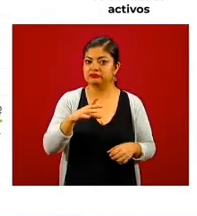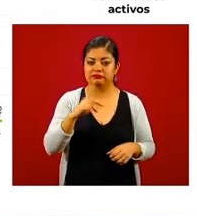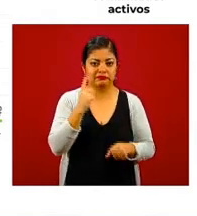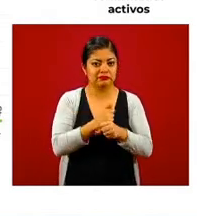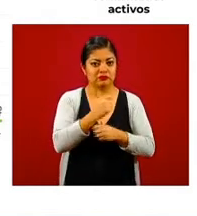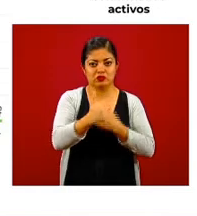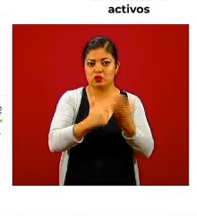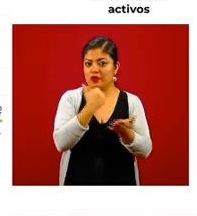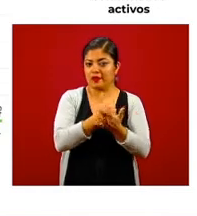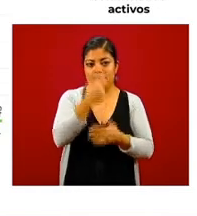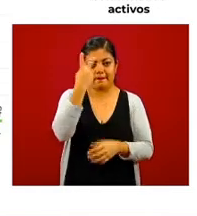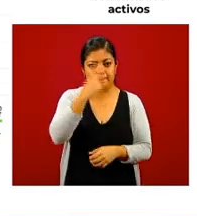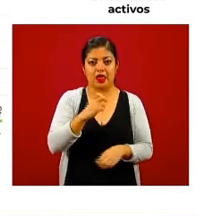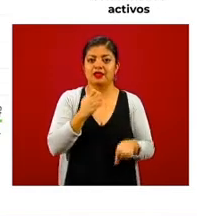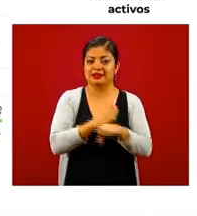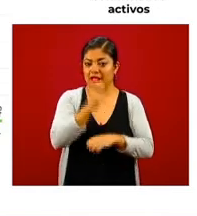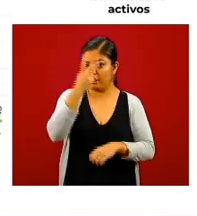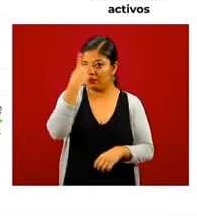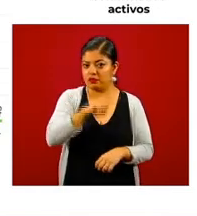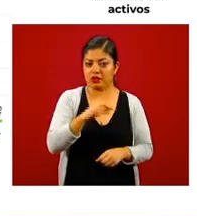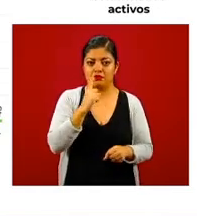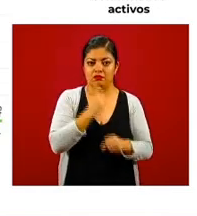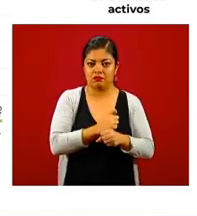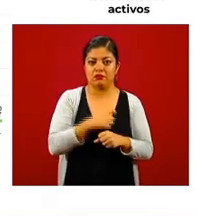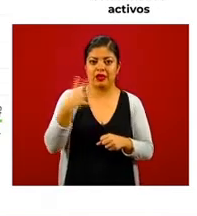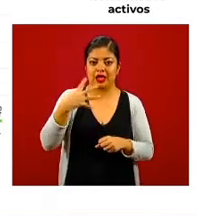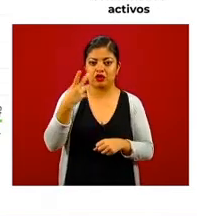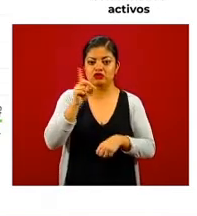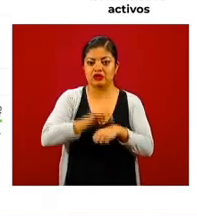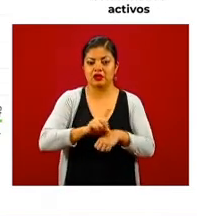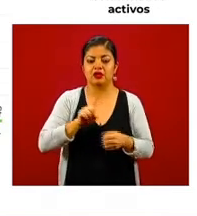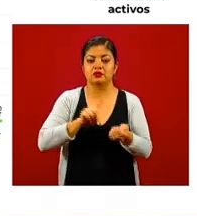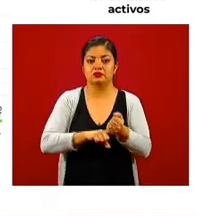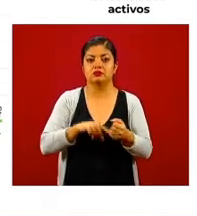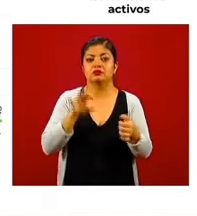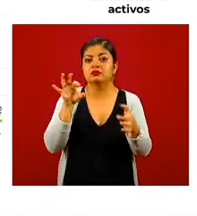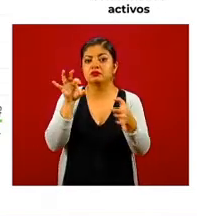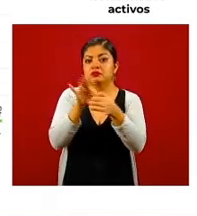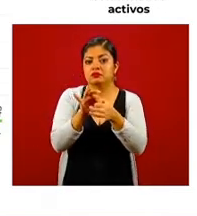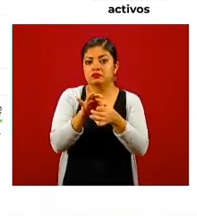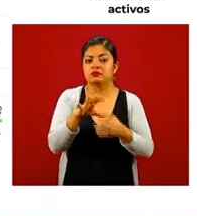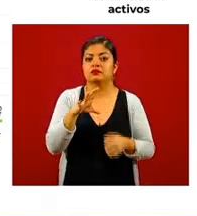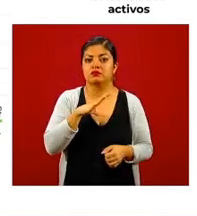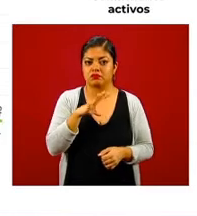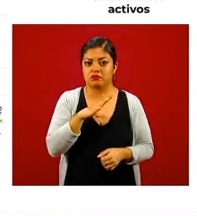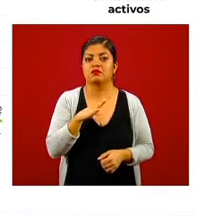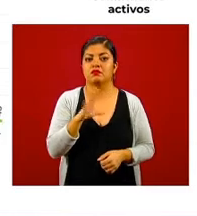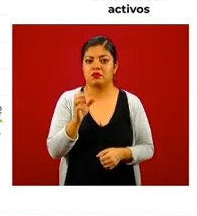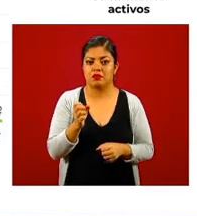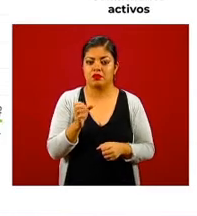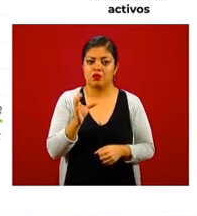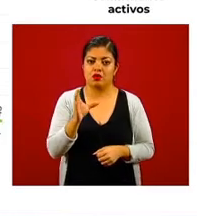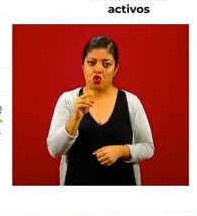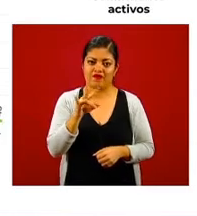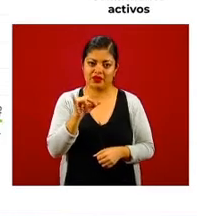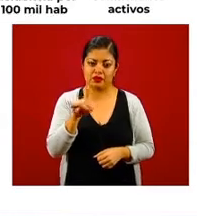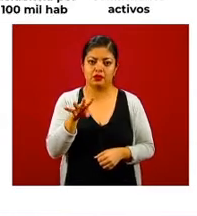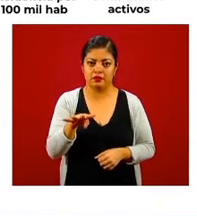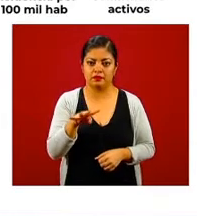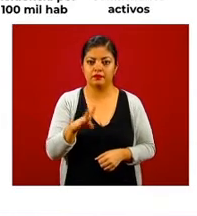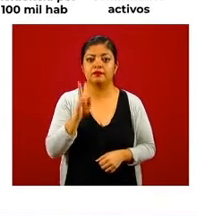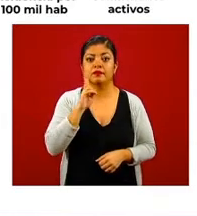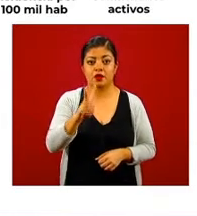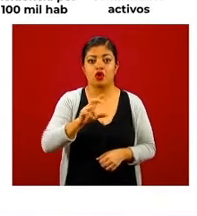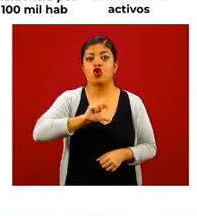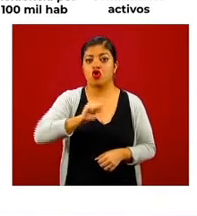number of cases. So Mexico City has the most cases. for these confirmed active cases